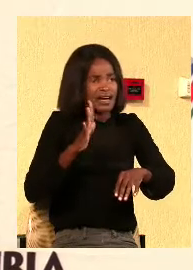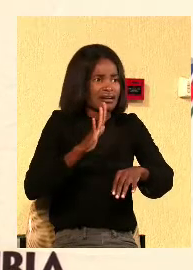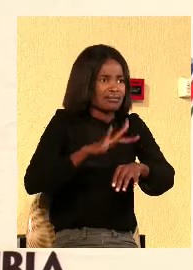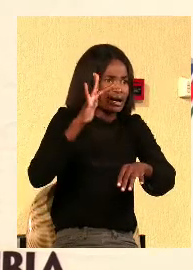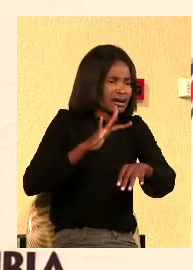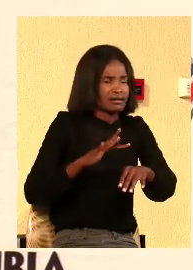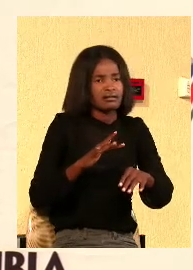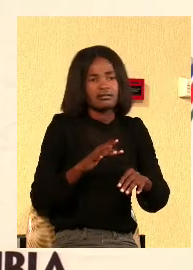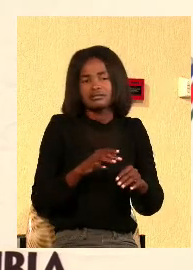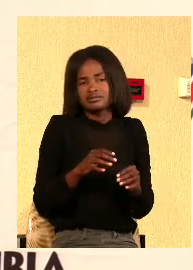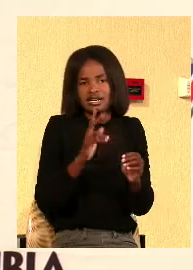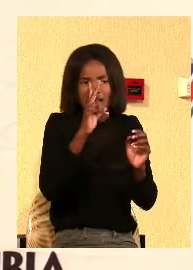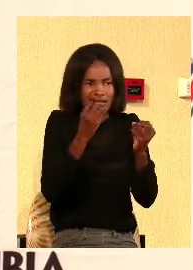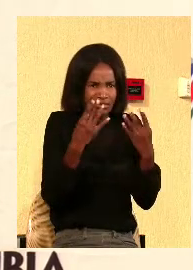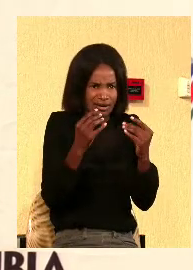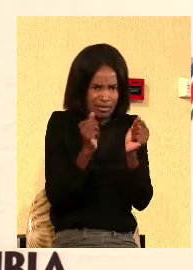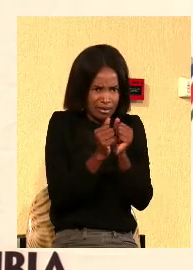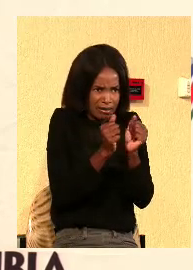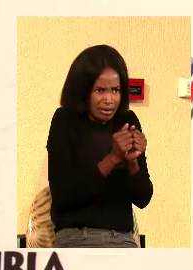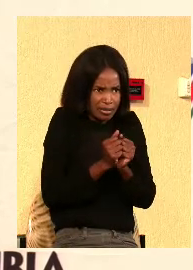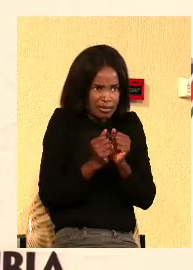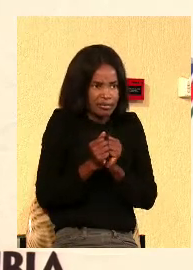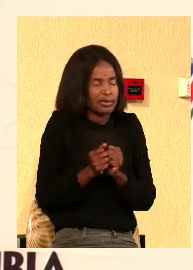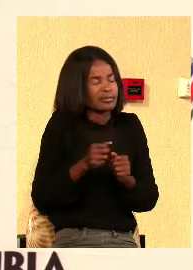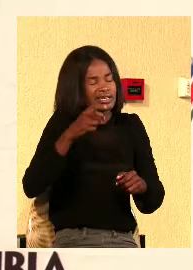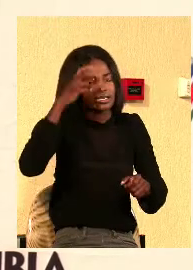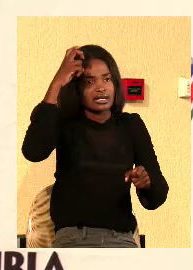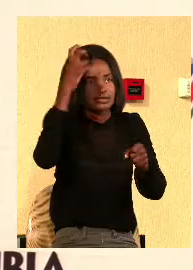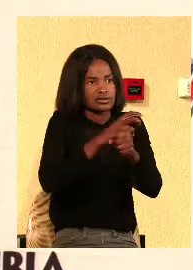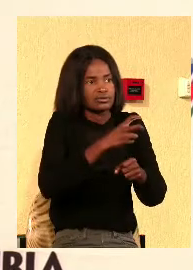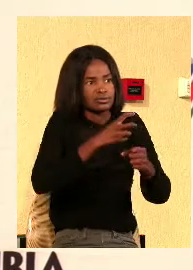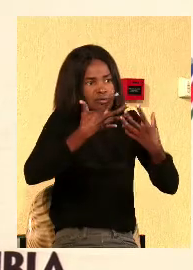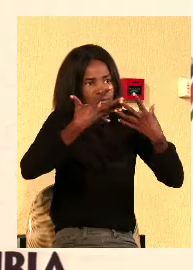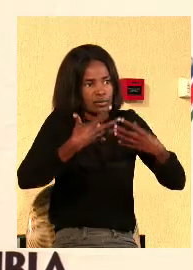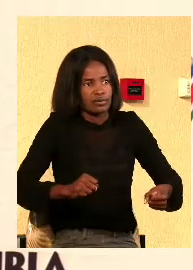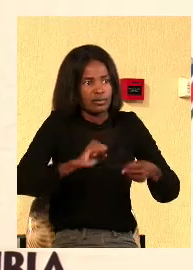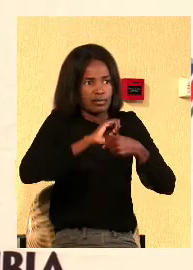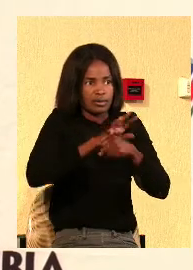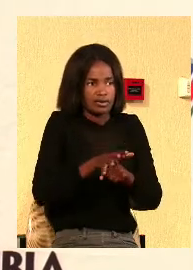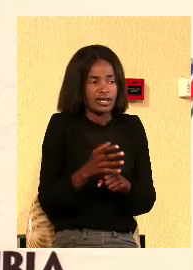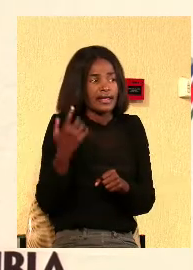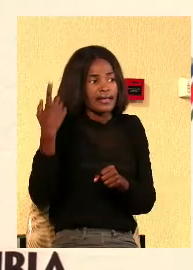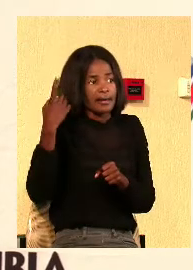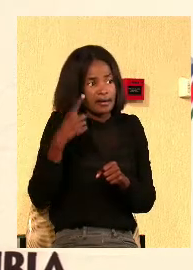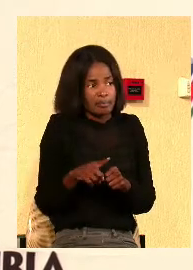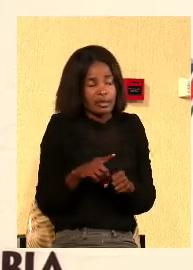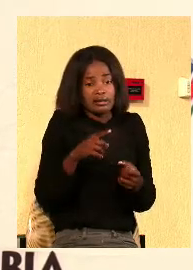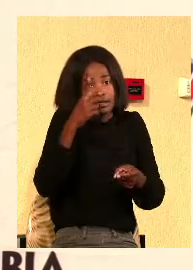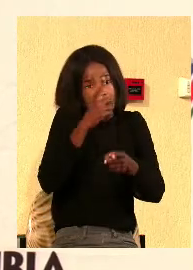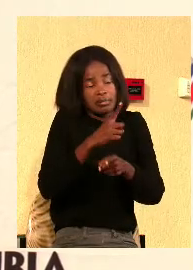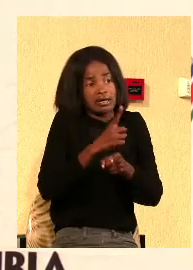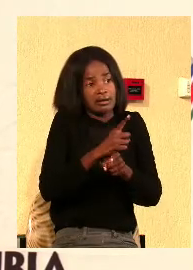challenge. So, but what we are saying is that yes, it will be a challenge, but we should mitigate so